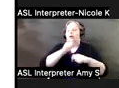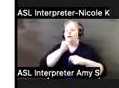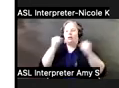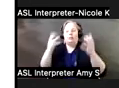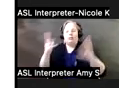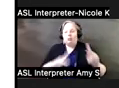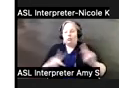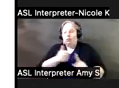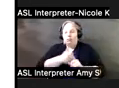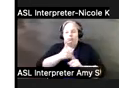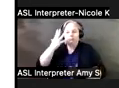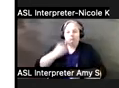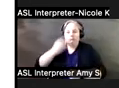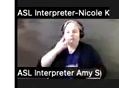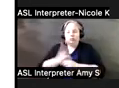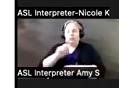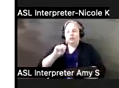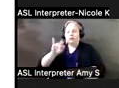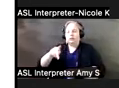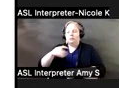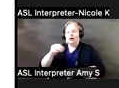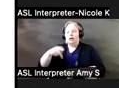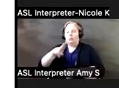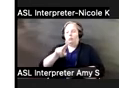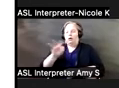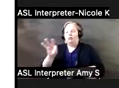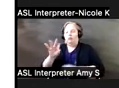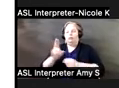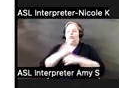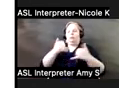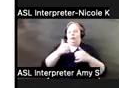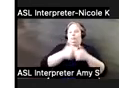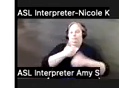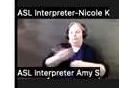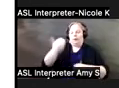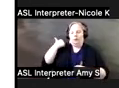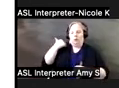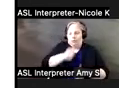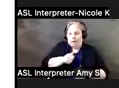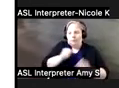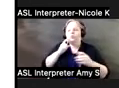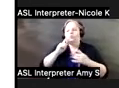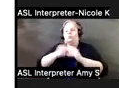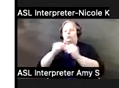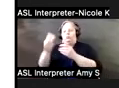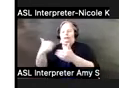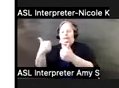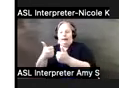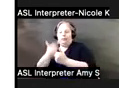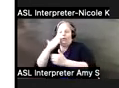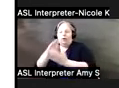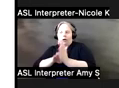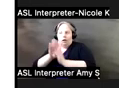have used a sip and puff head control joystick to play video games before. So you want to start with easier games, so they, like I said, they build that skill and